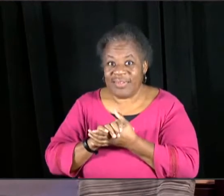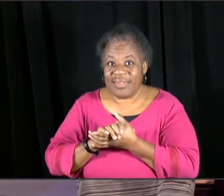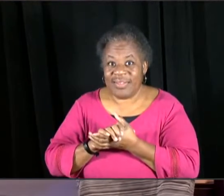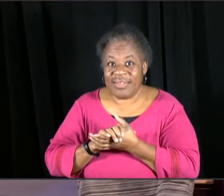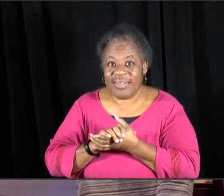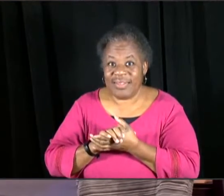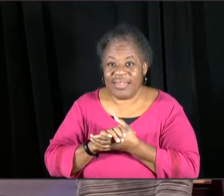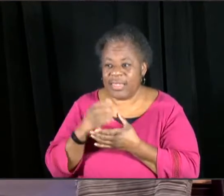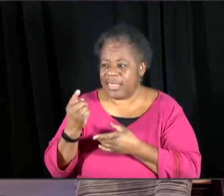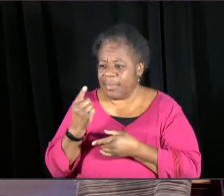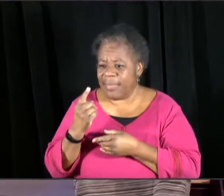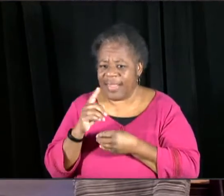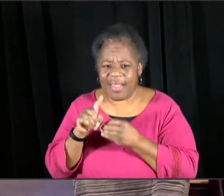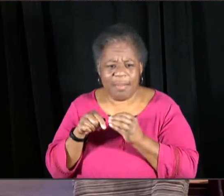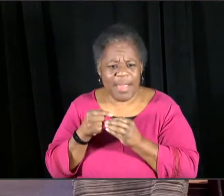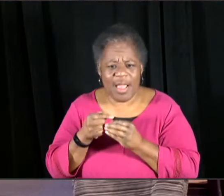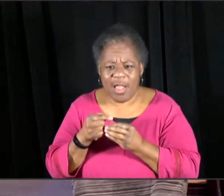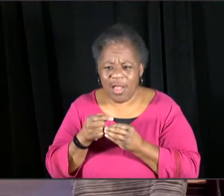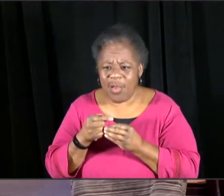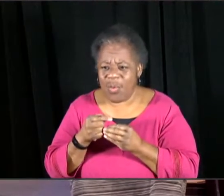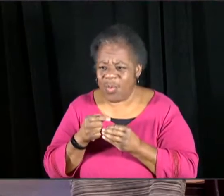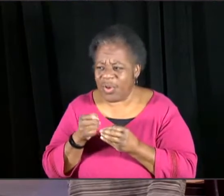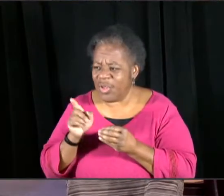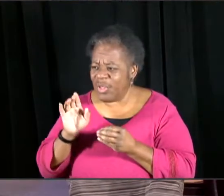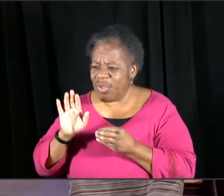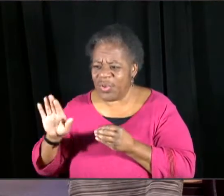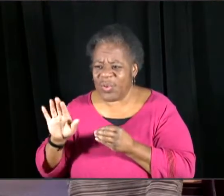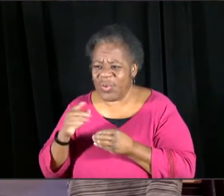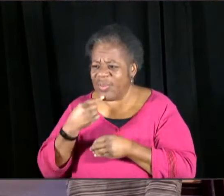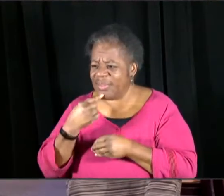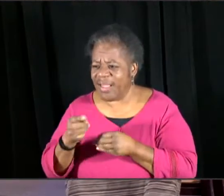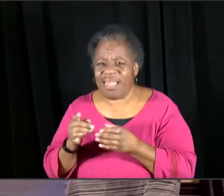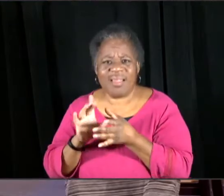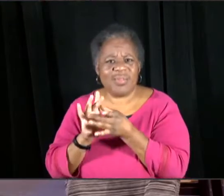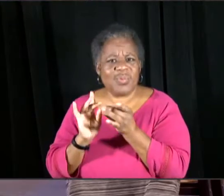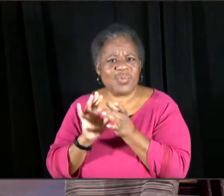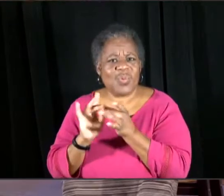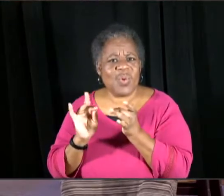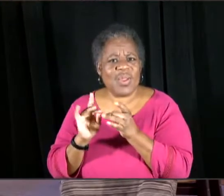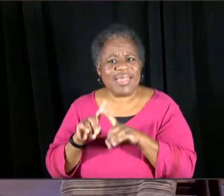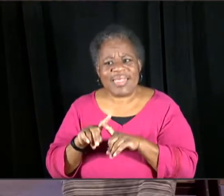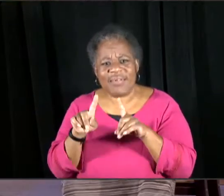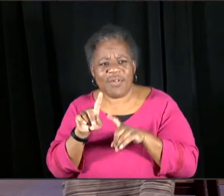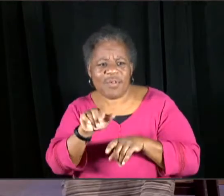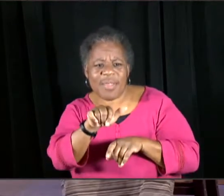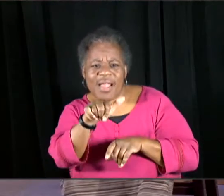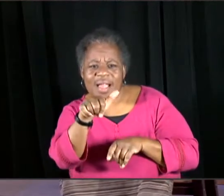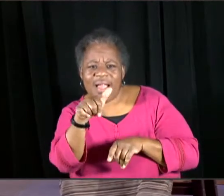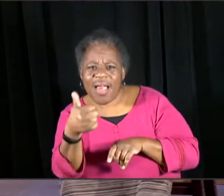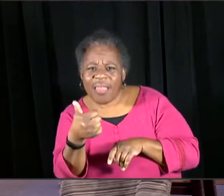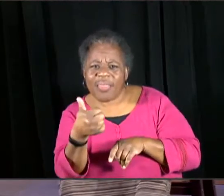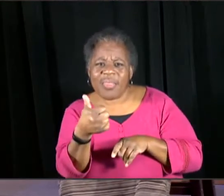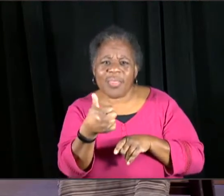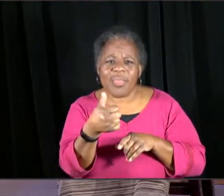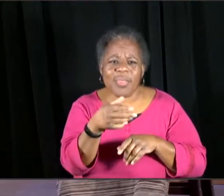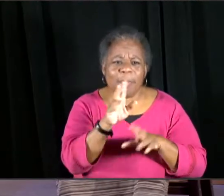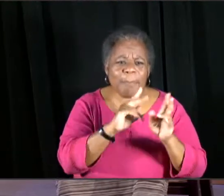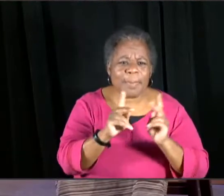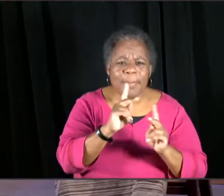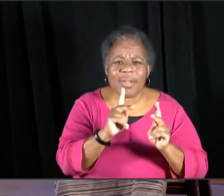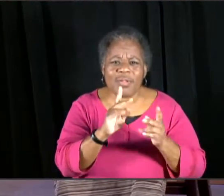There was something about the way Mary told it that was different from the other accounts and fragments I'd